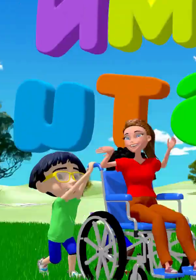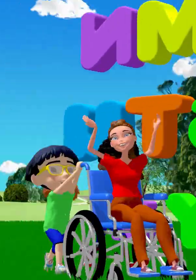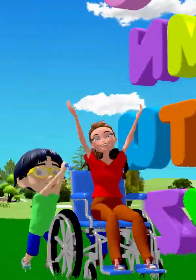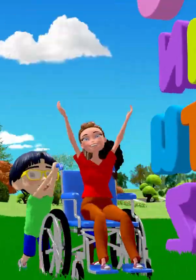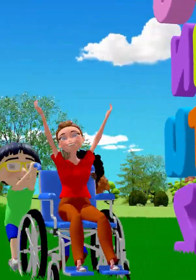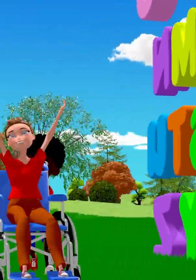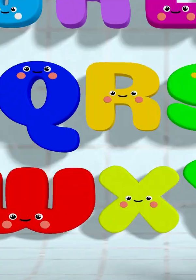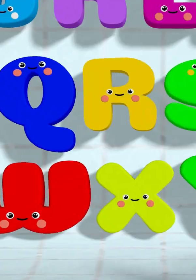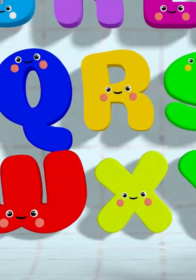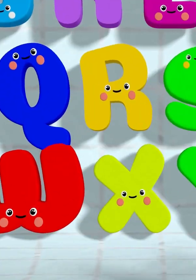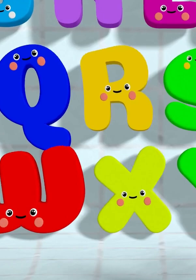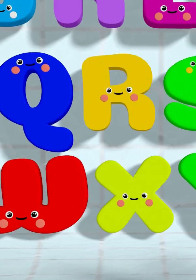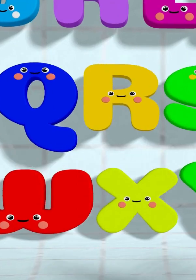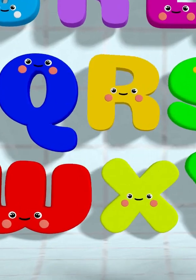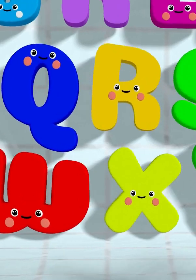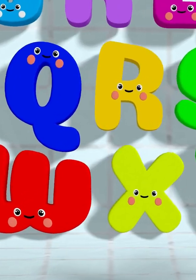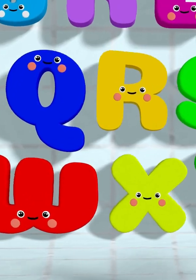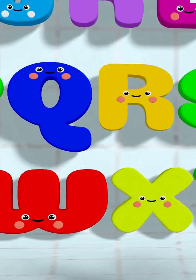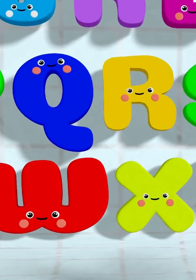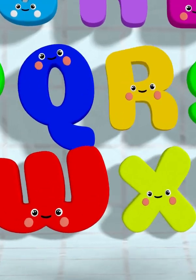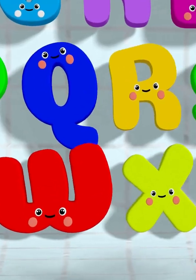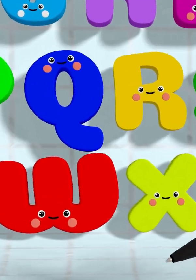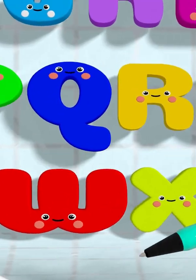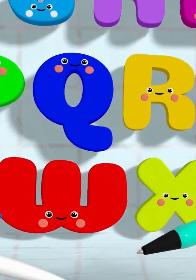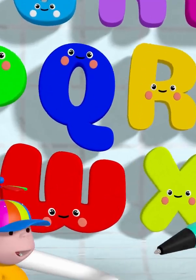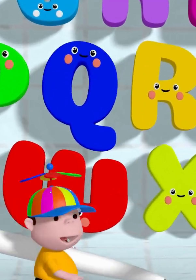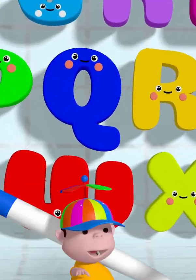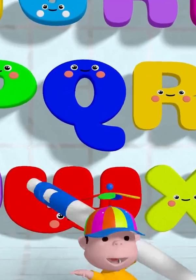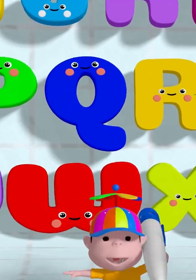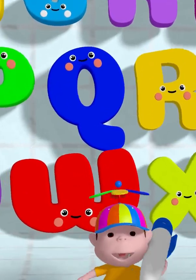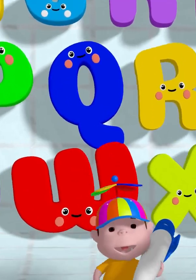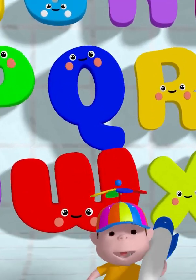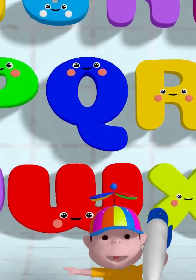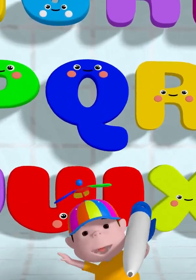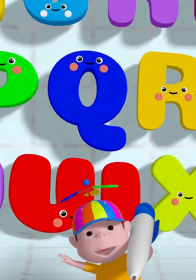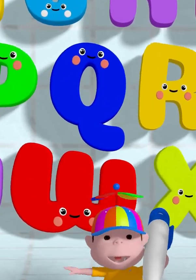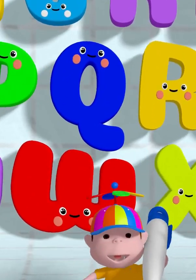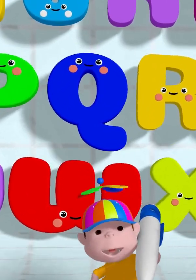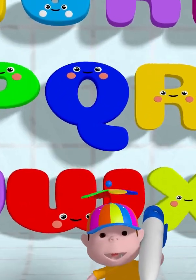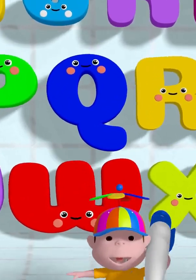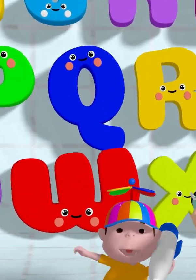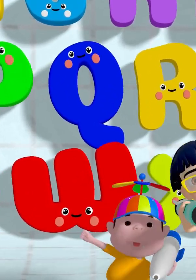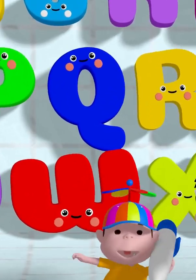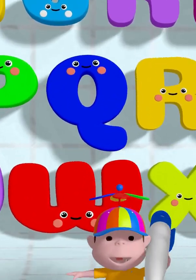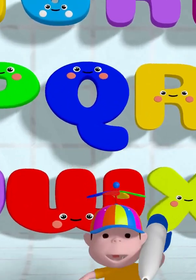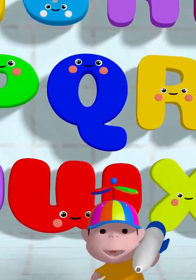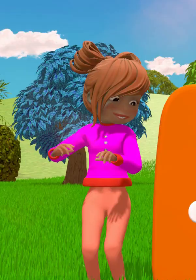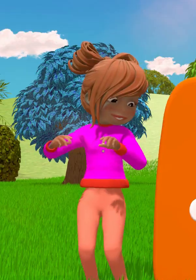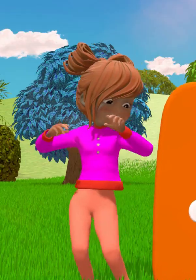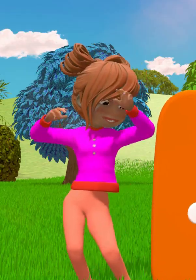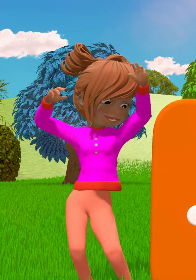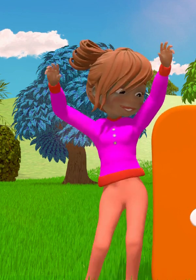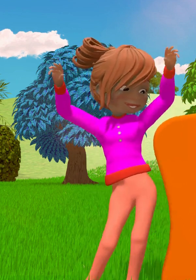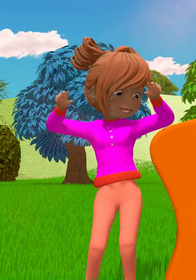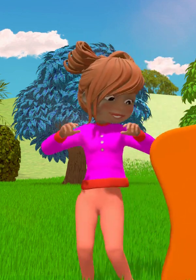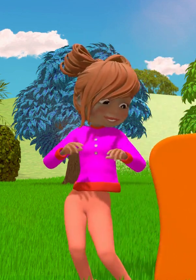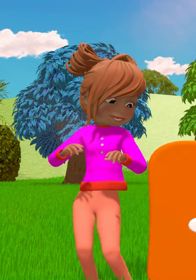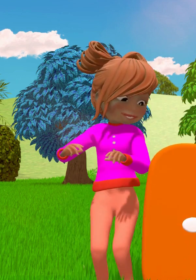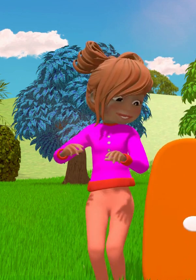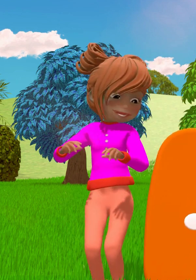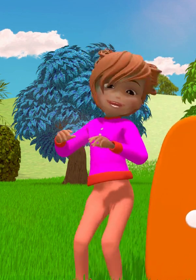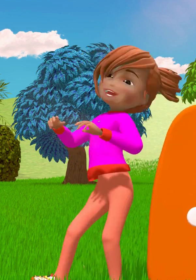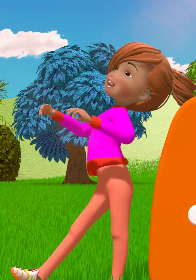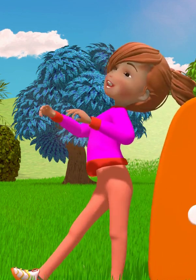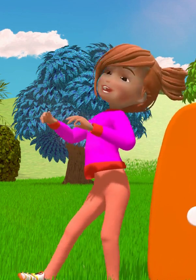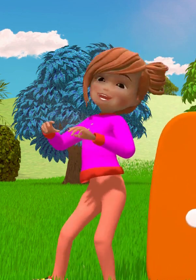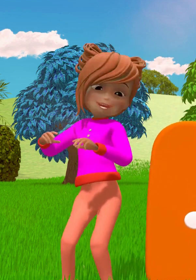yeah. So won't you sing with me? I know my ABCs, yeah. I know my ABCs. I know my ABCs.